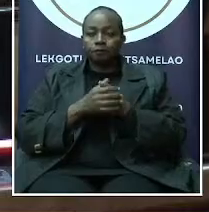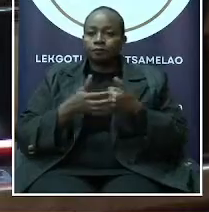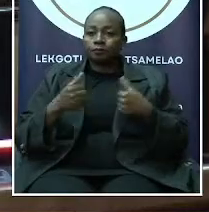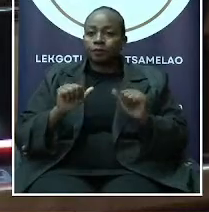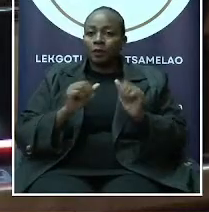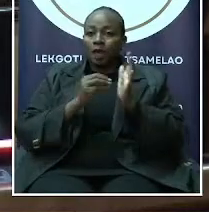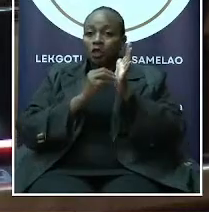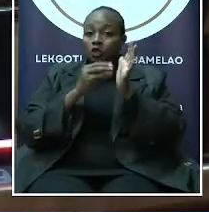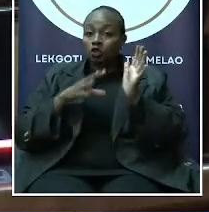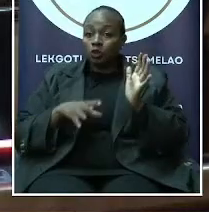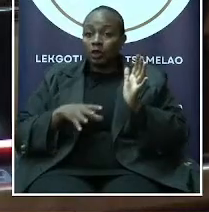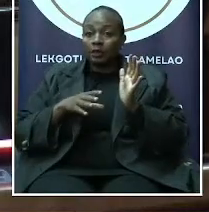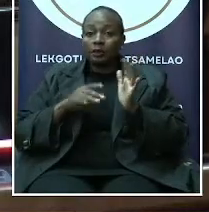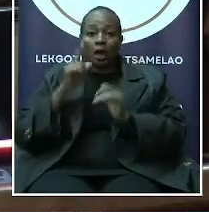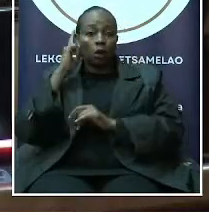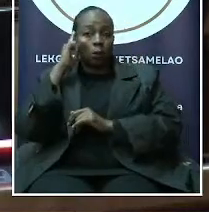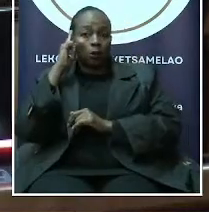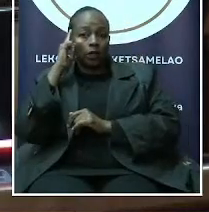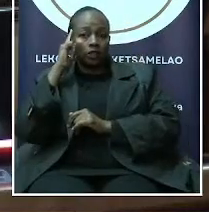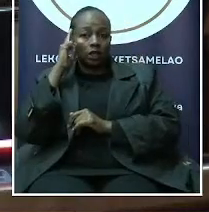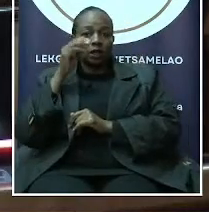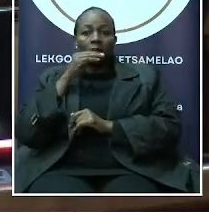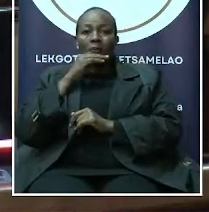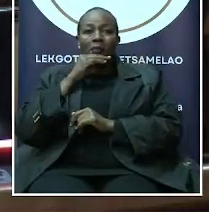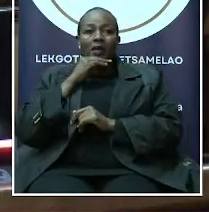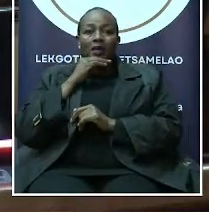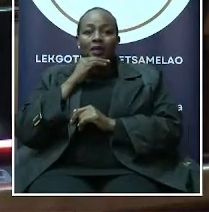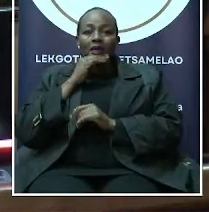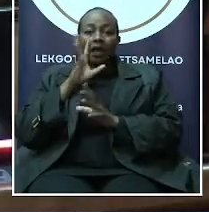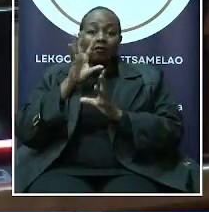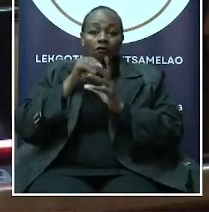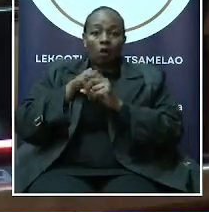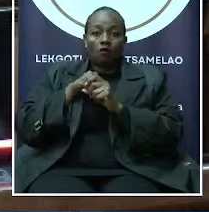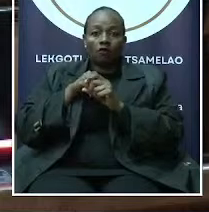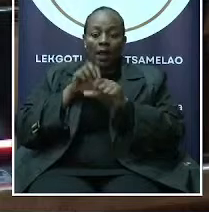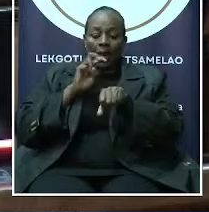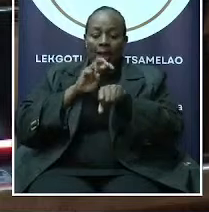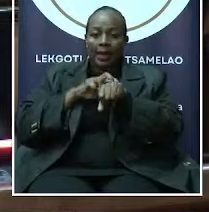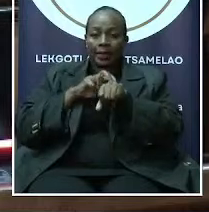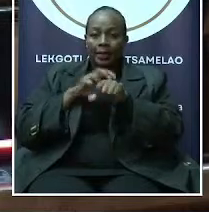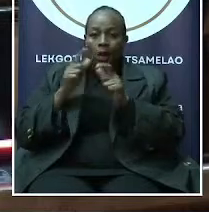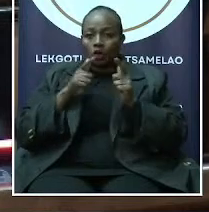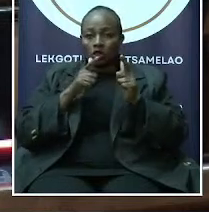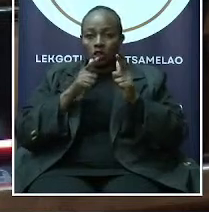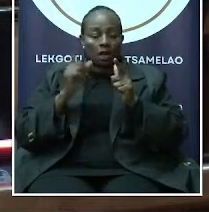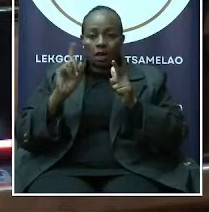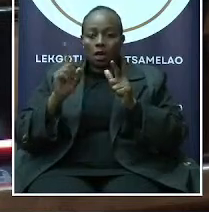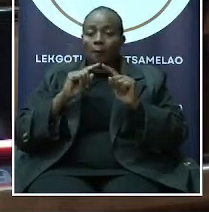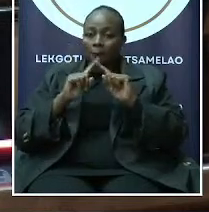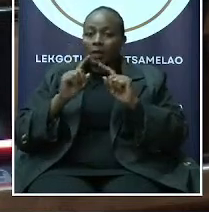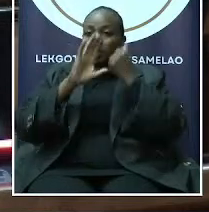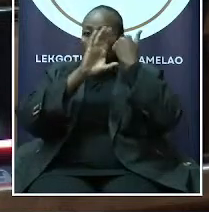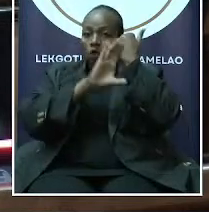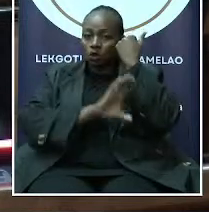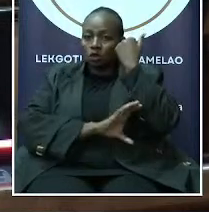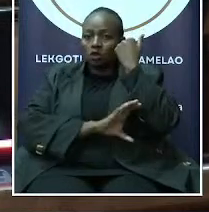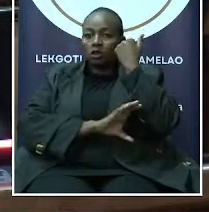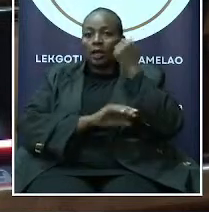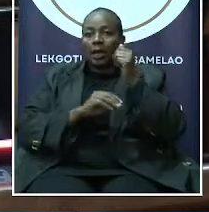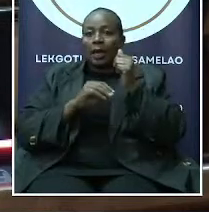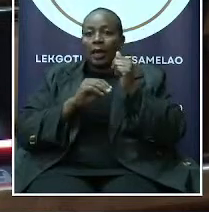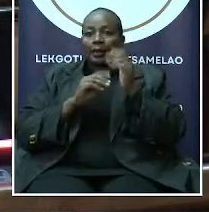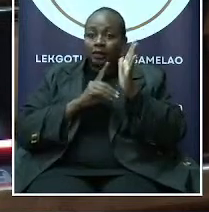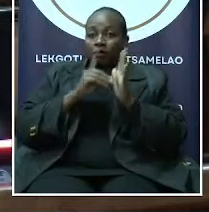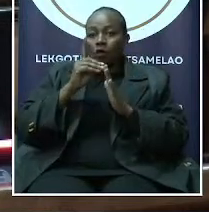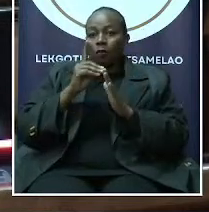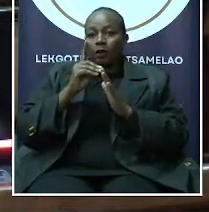Student housing is not merely a logistical need, but it is a constitutional and a developmental priority